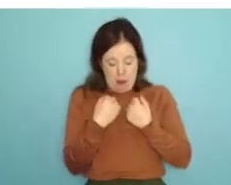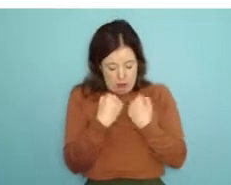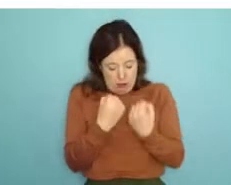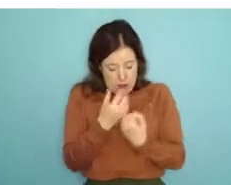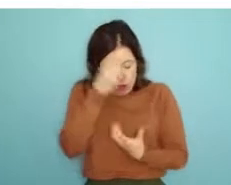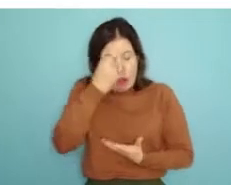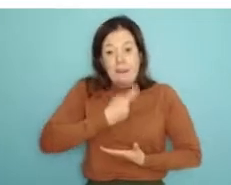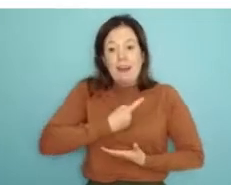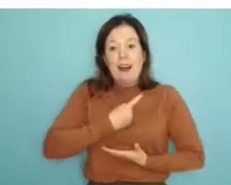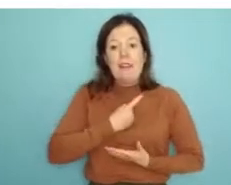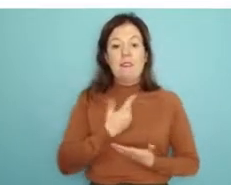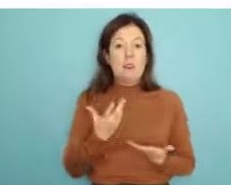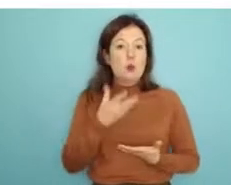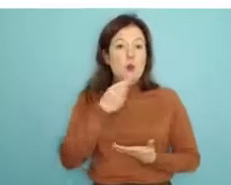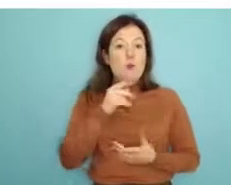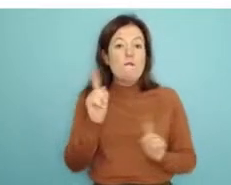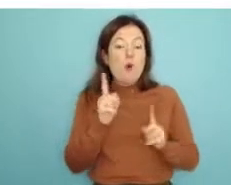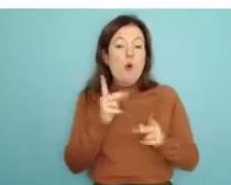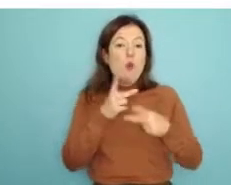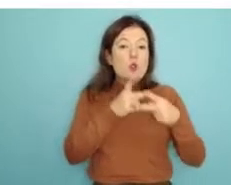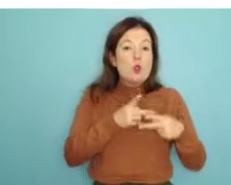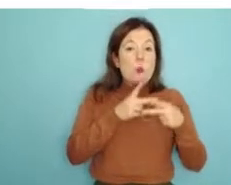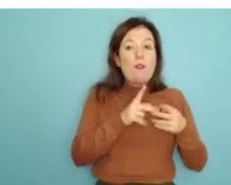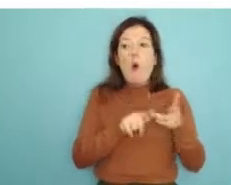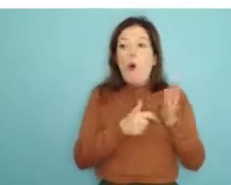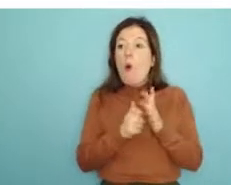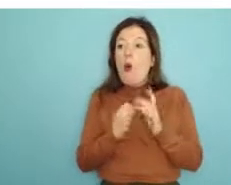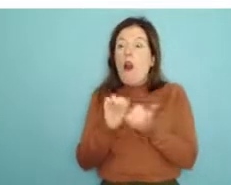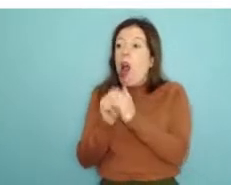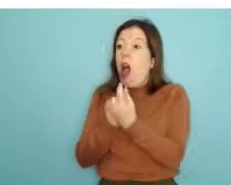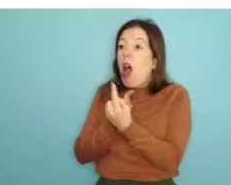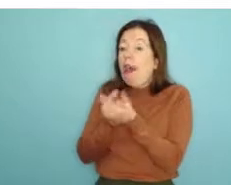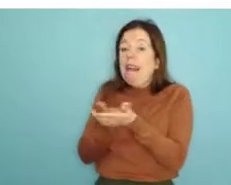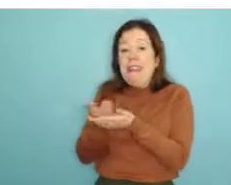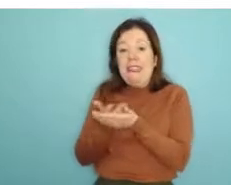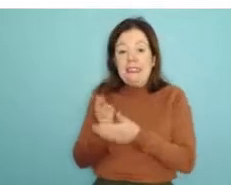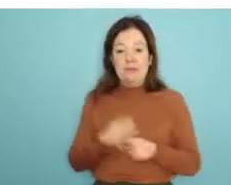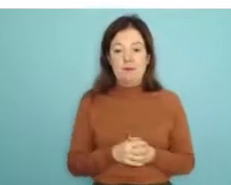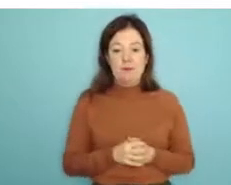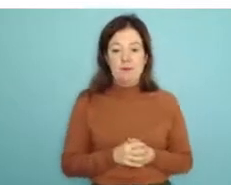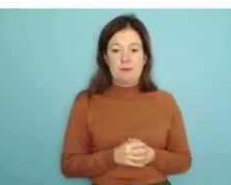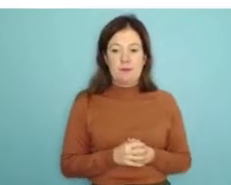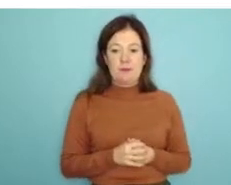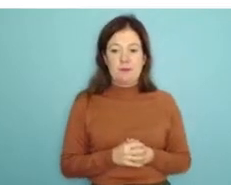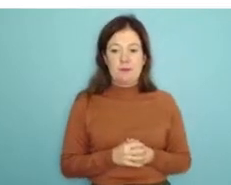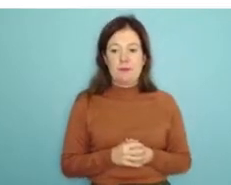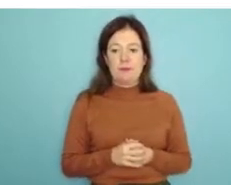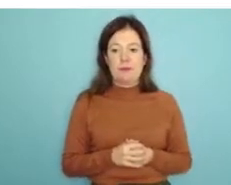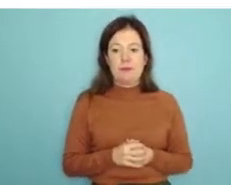in supervision or speaking with colleagues. So on to the next slide.